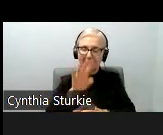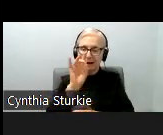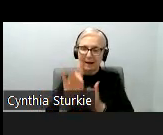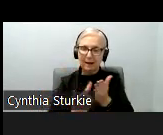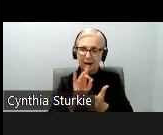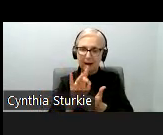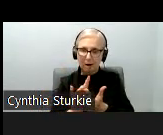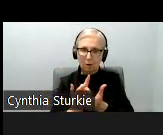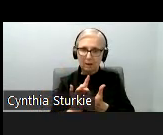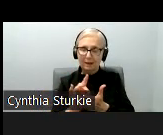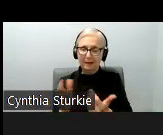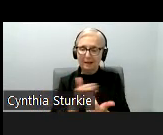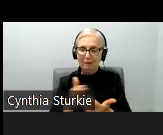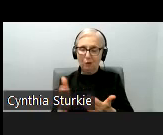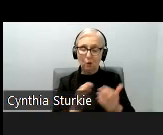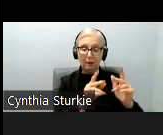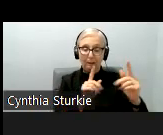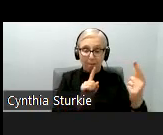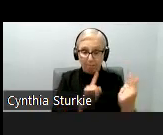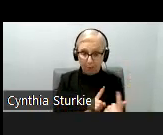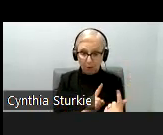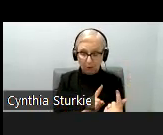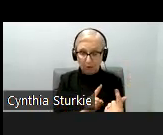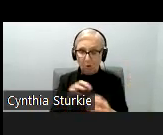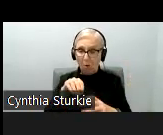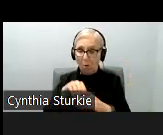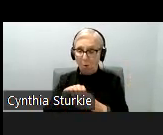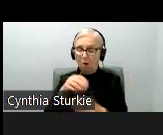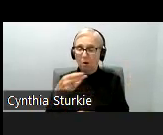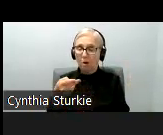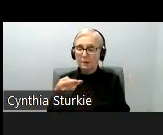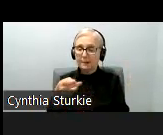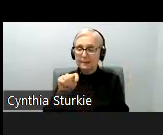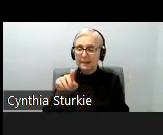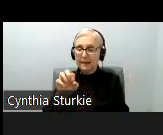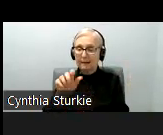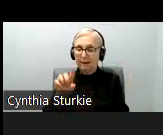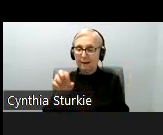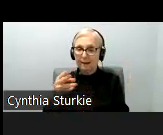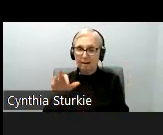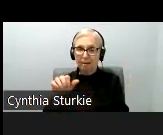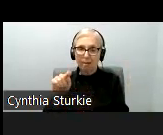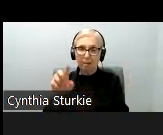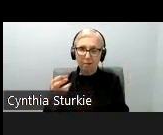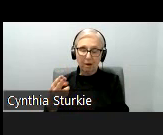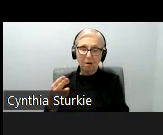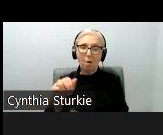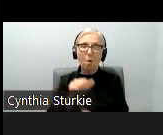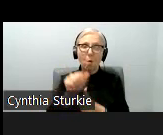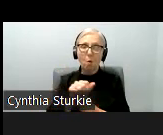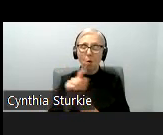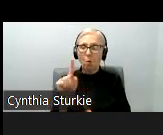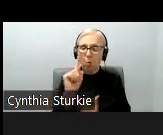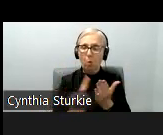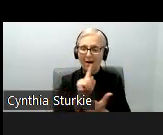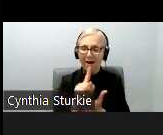via in-person or telehealth to discuss psychiatric or medical concerns of the individuals, and again within 1 hour for